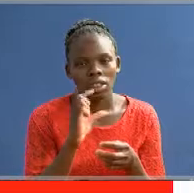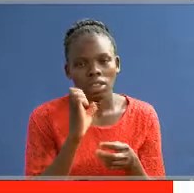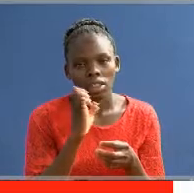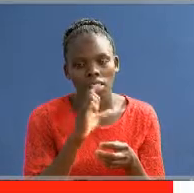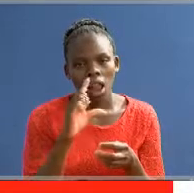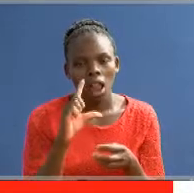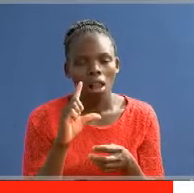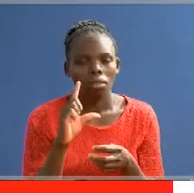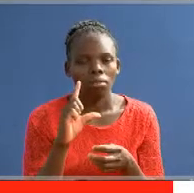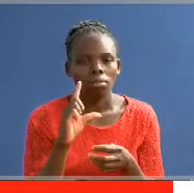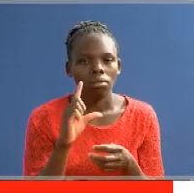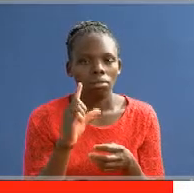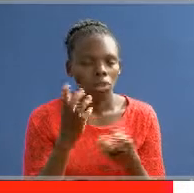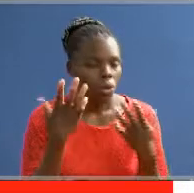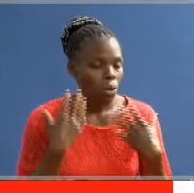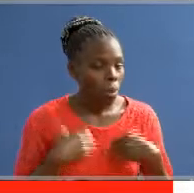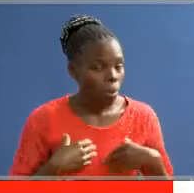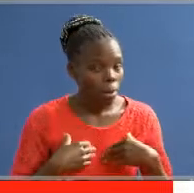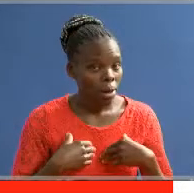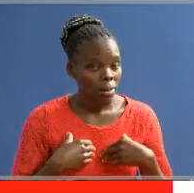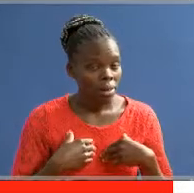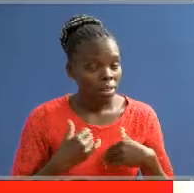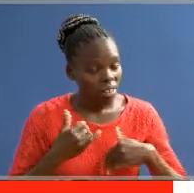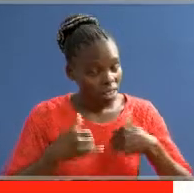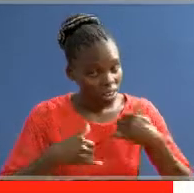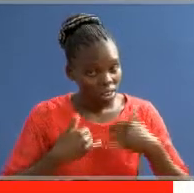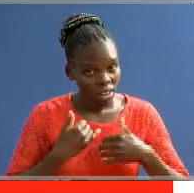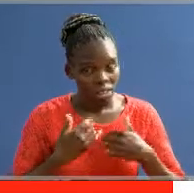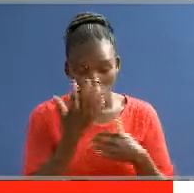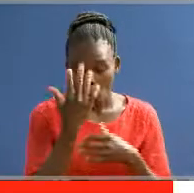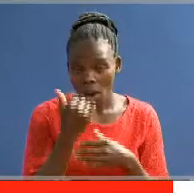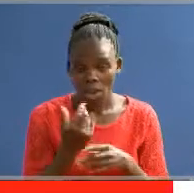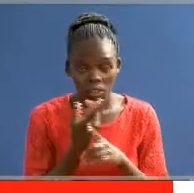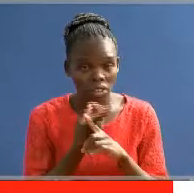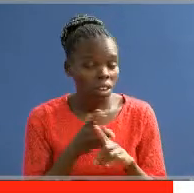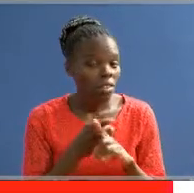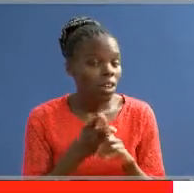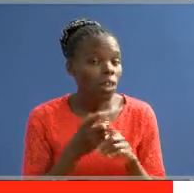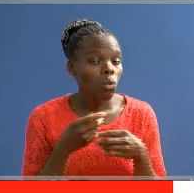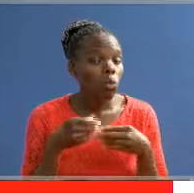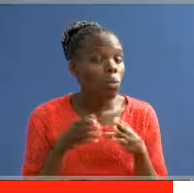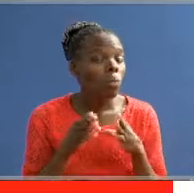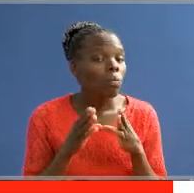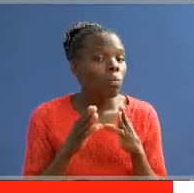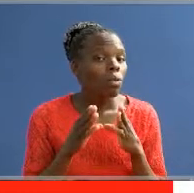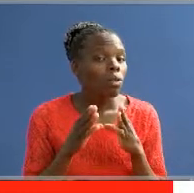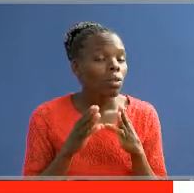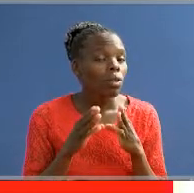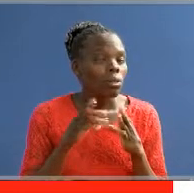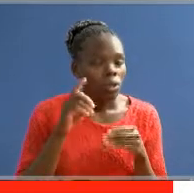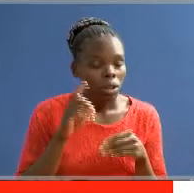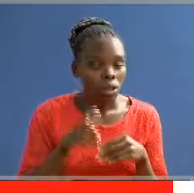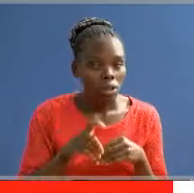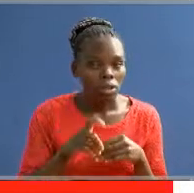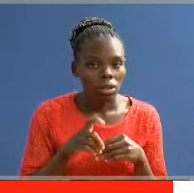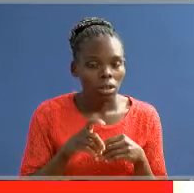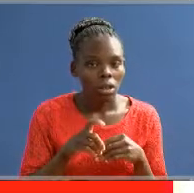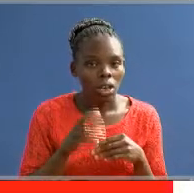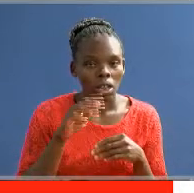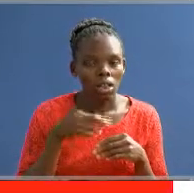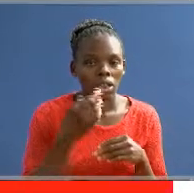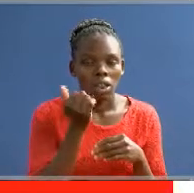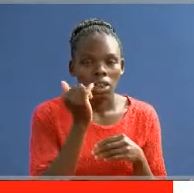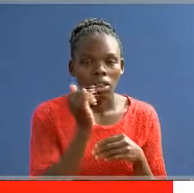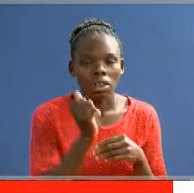to divide. So human papillomavirus is interesting because you have different strains. The ones that we usually look at are called the highly virulent